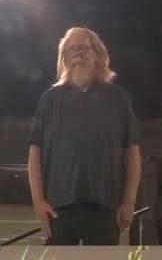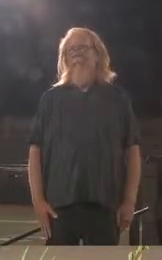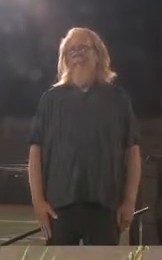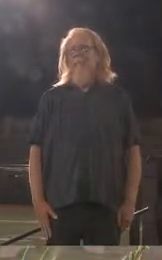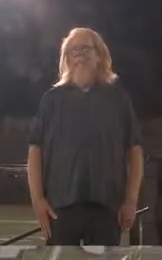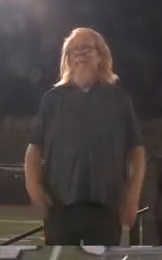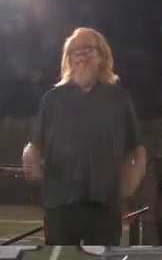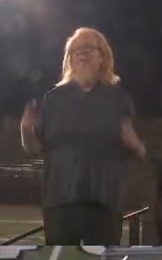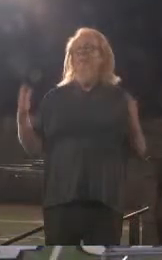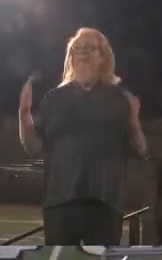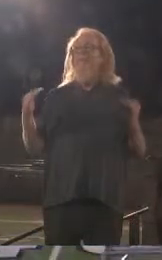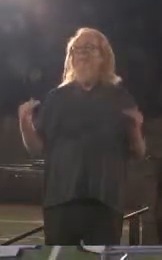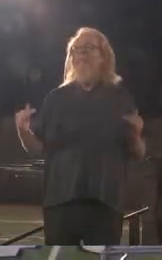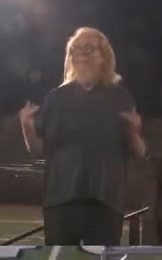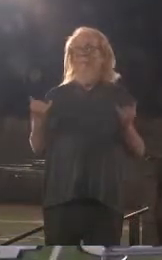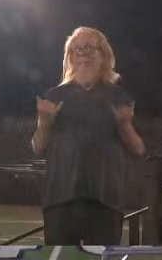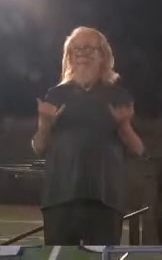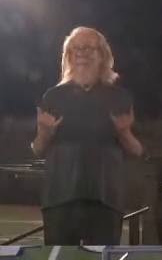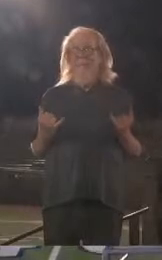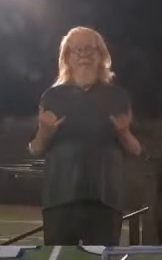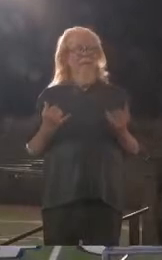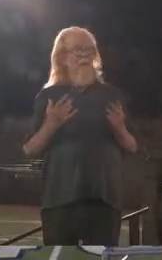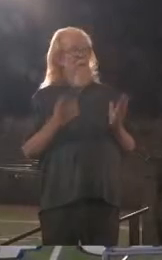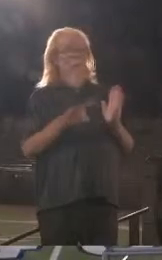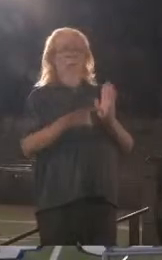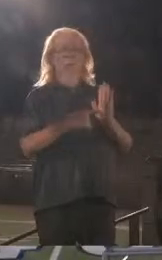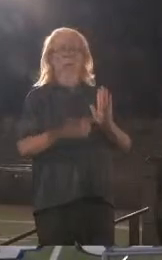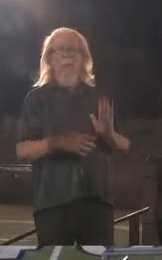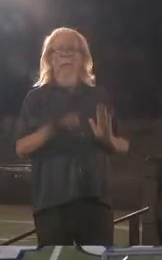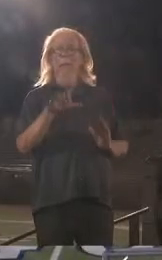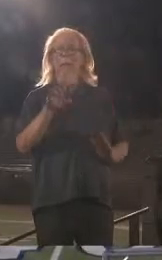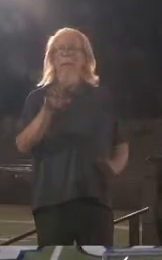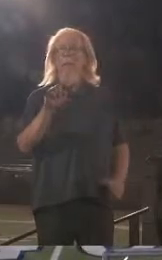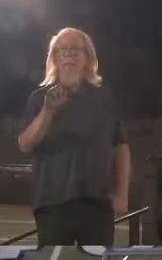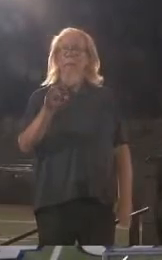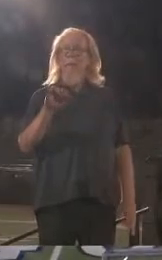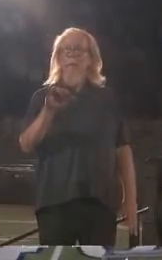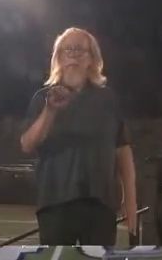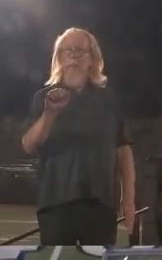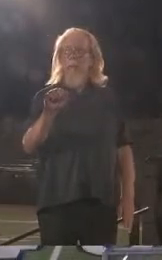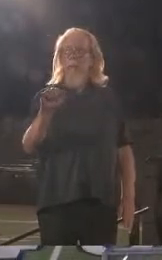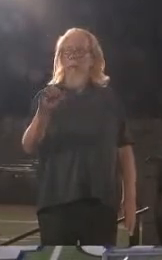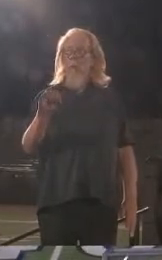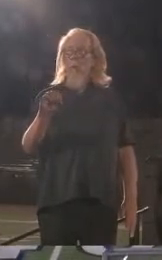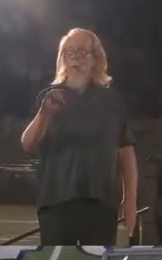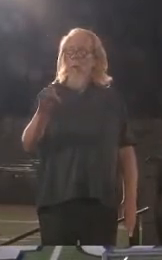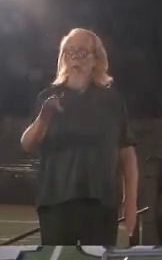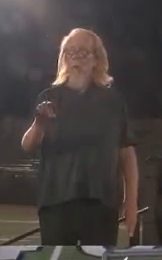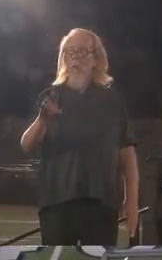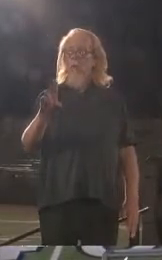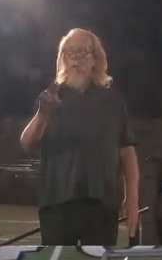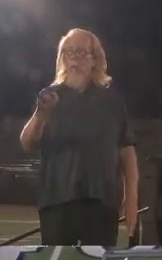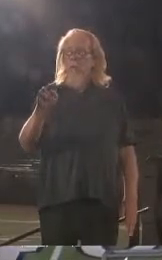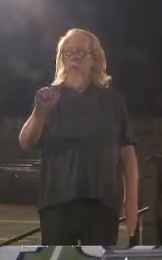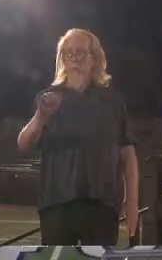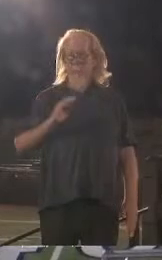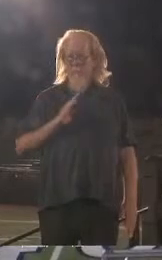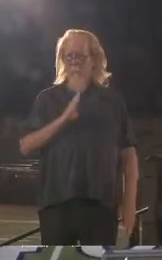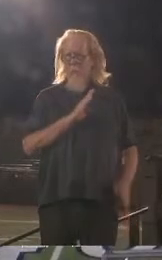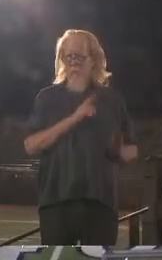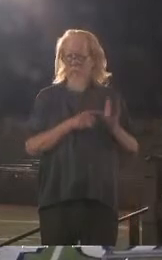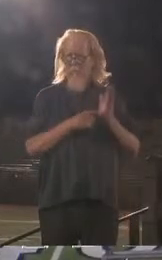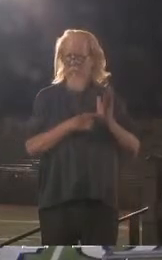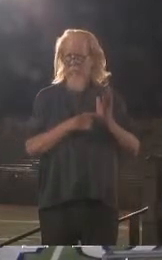At this time, Trustee Leticia Ozuna, board member of the San Antonio Independent School District Board